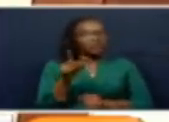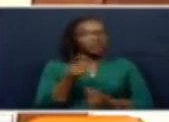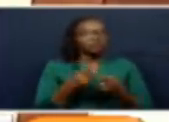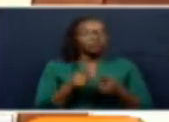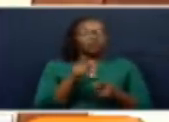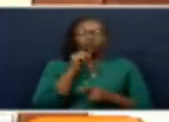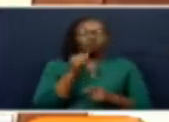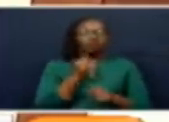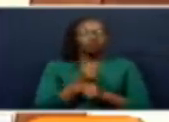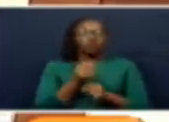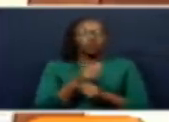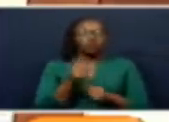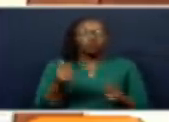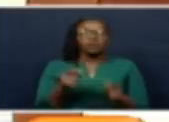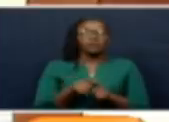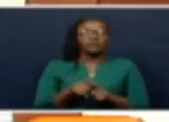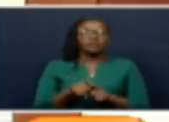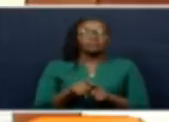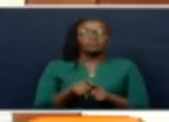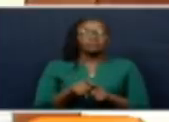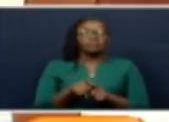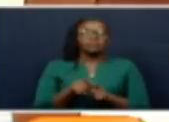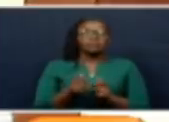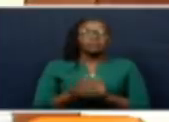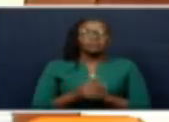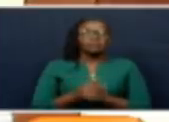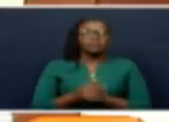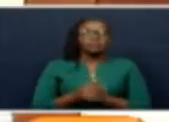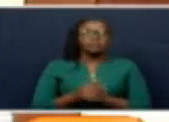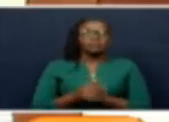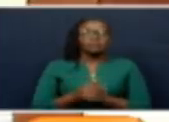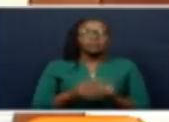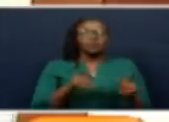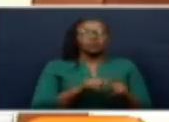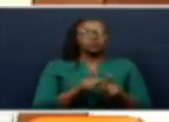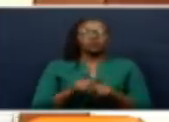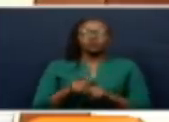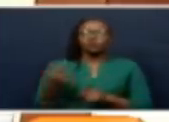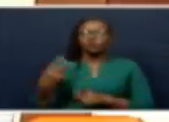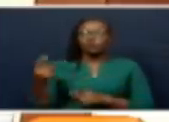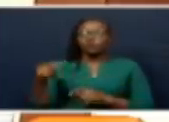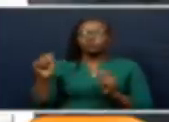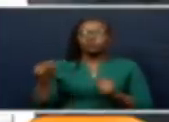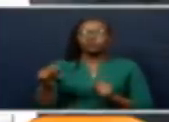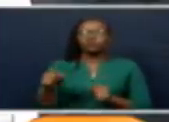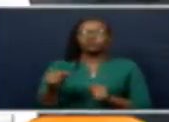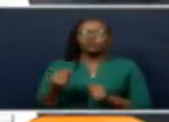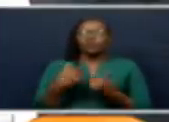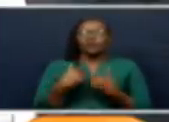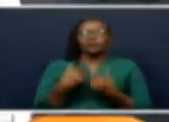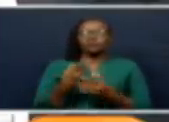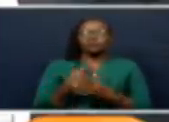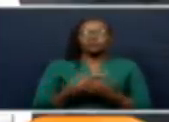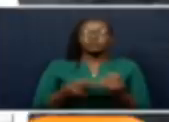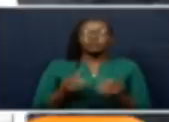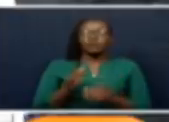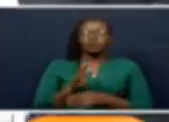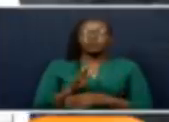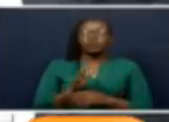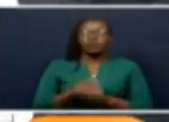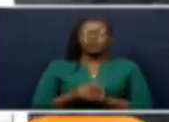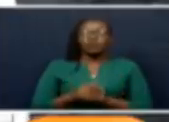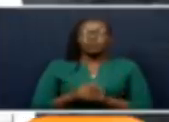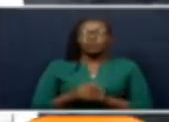everybody. But I think the government is working. But there are a lot of difficulties. But then there's this impasse. There's this, you know, these